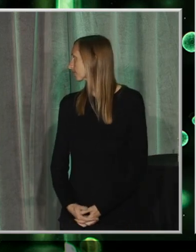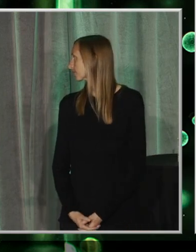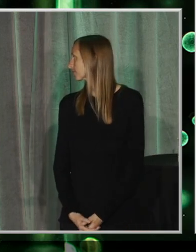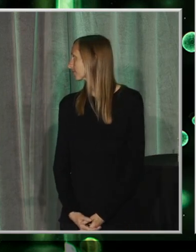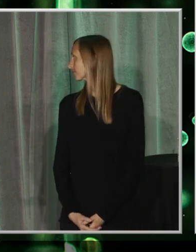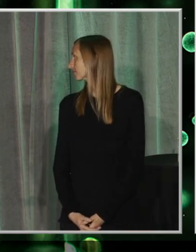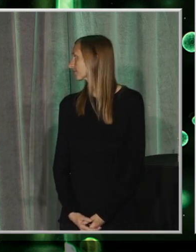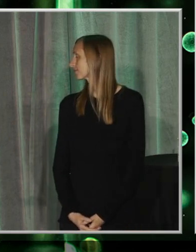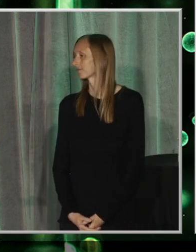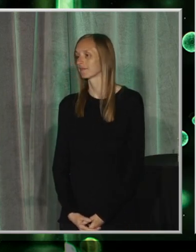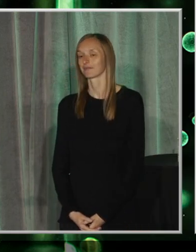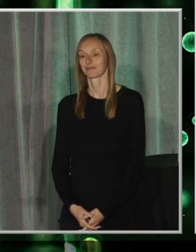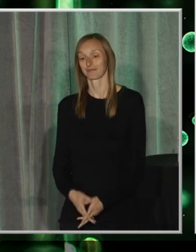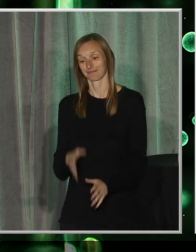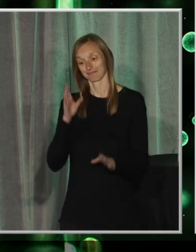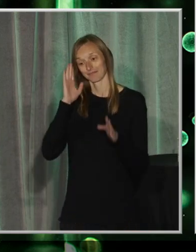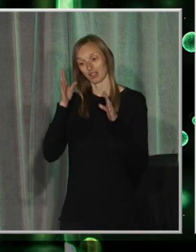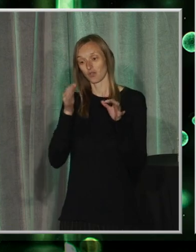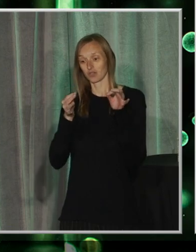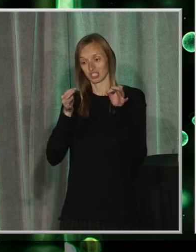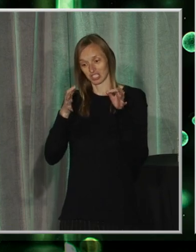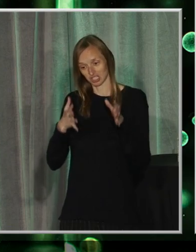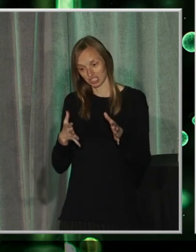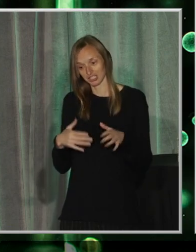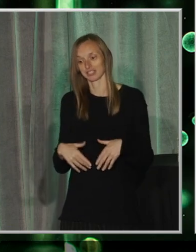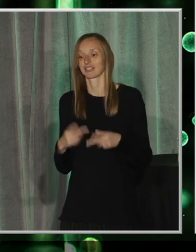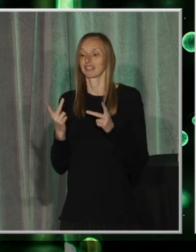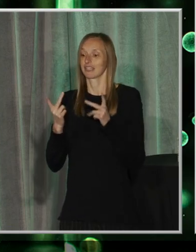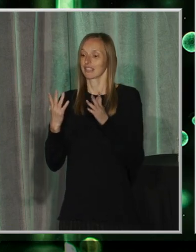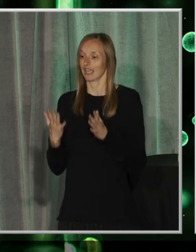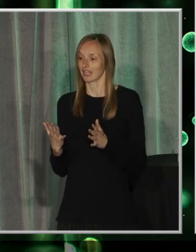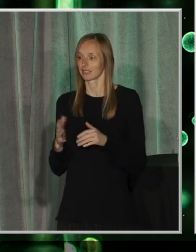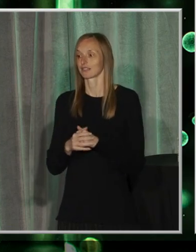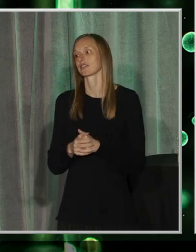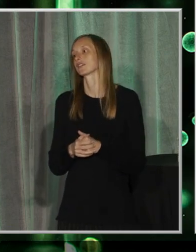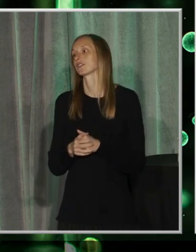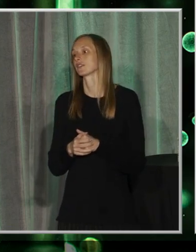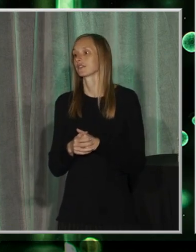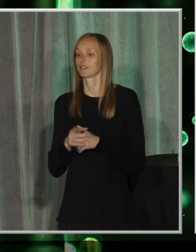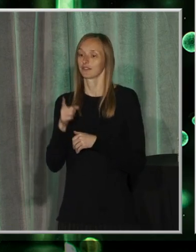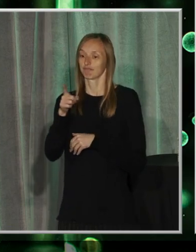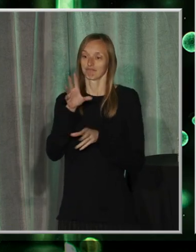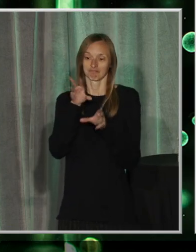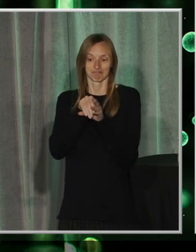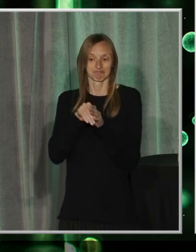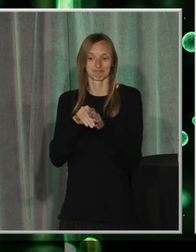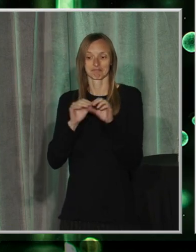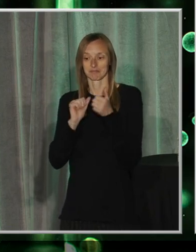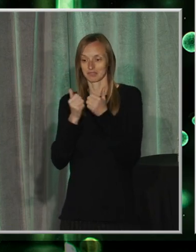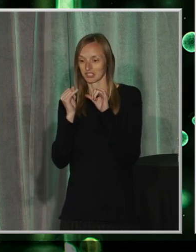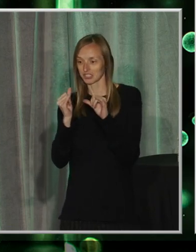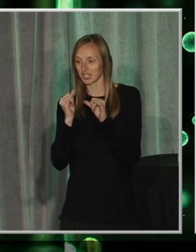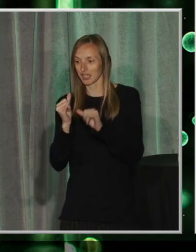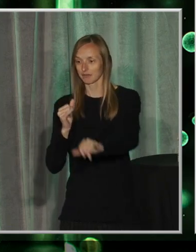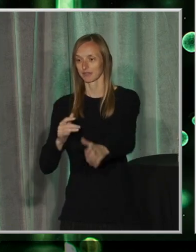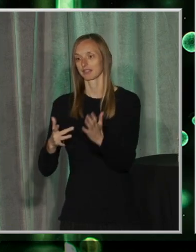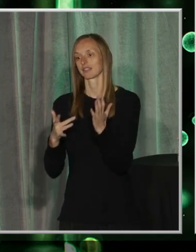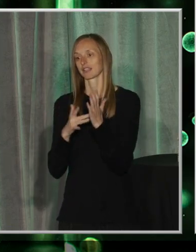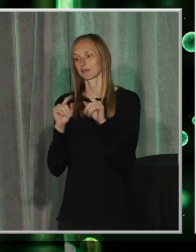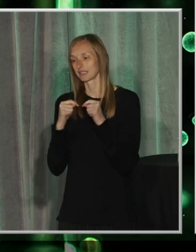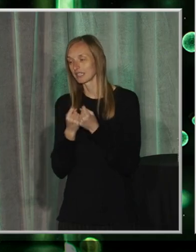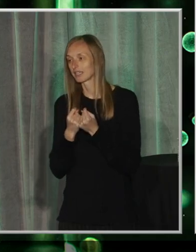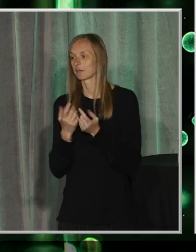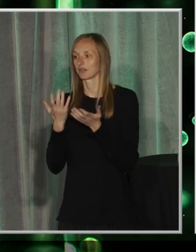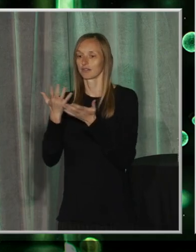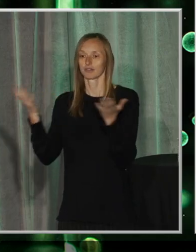Oh, dear judges, dear guests, my fellow participants, and the technical team and everyone